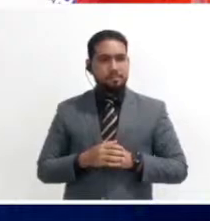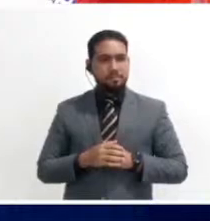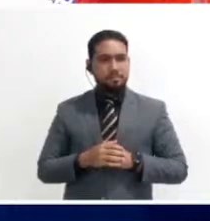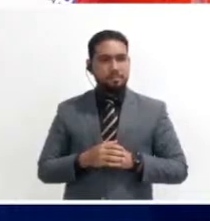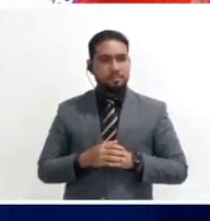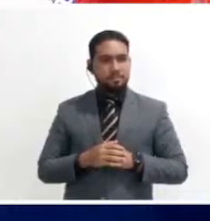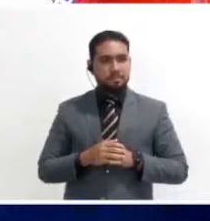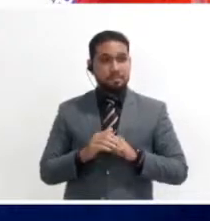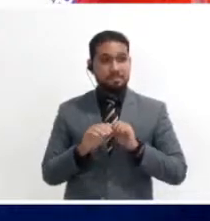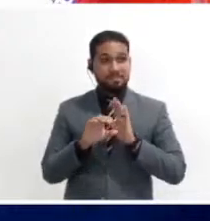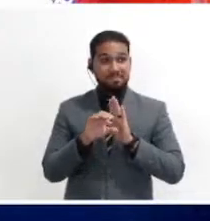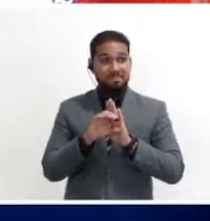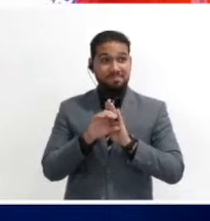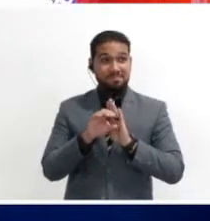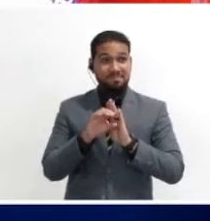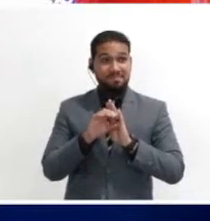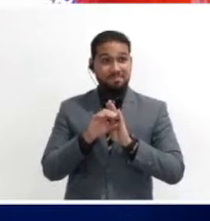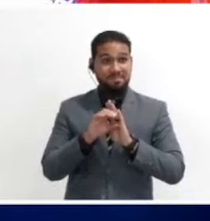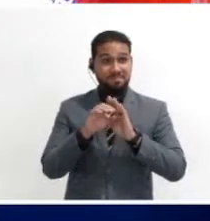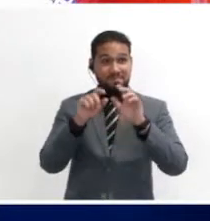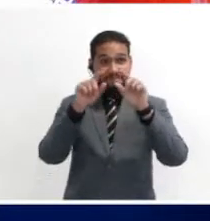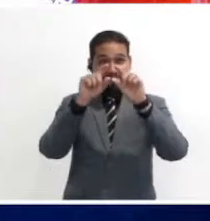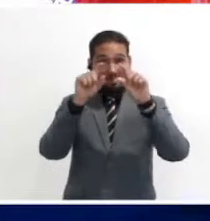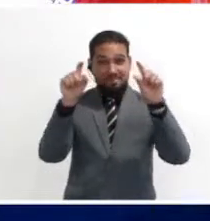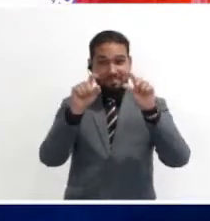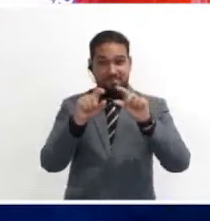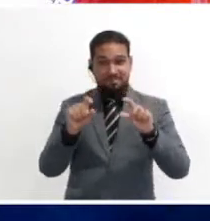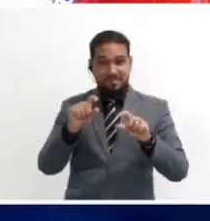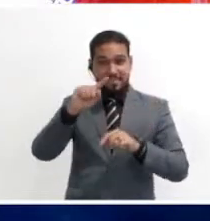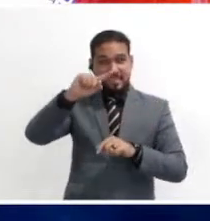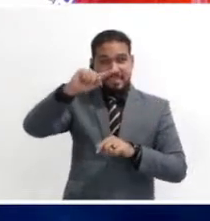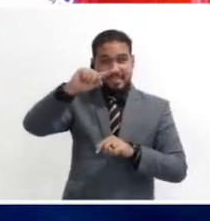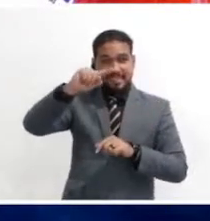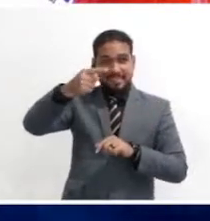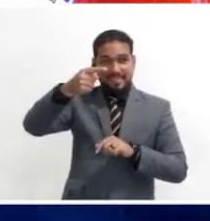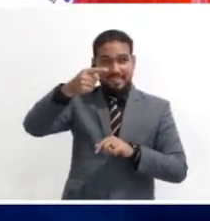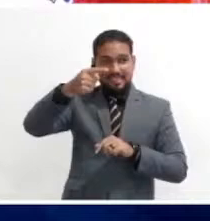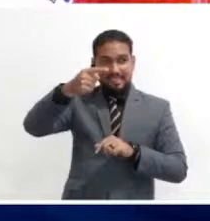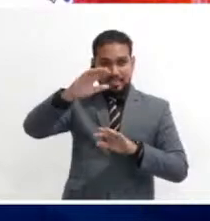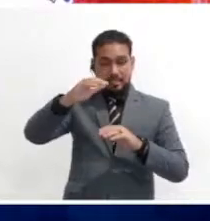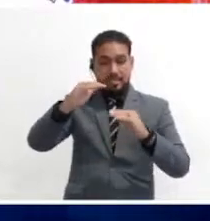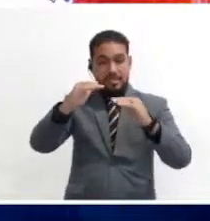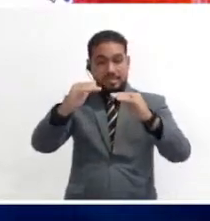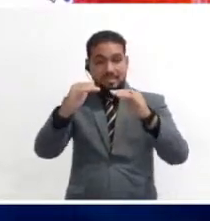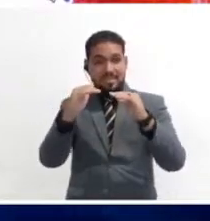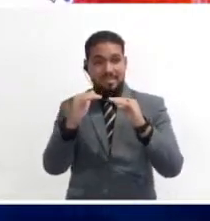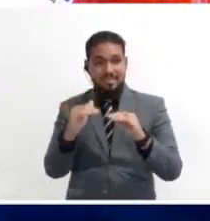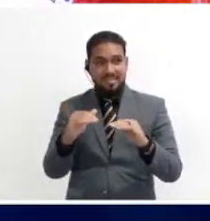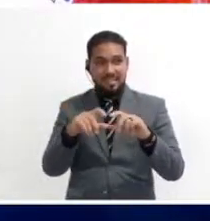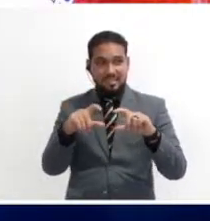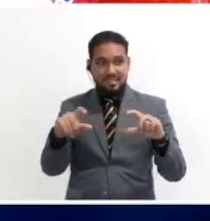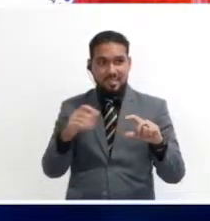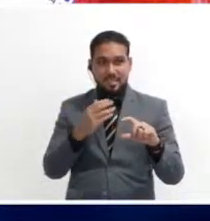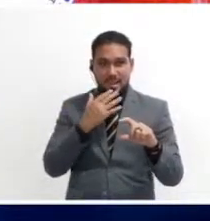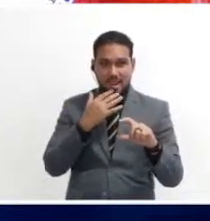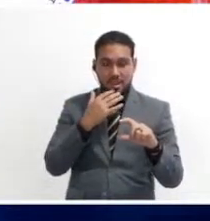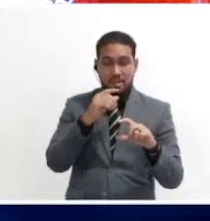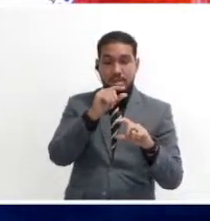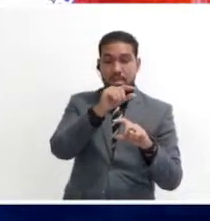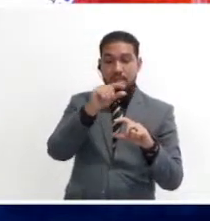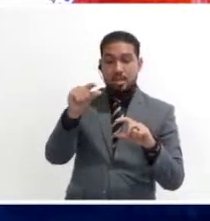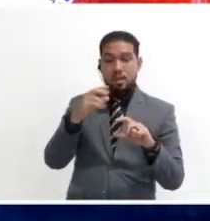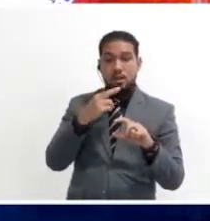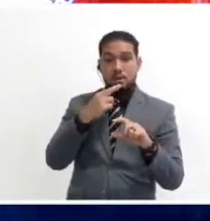You can see here, this is a normal route in the package substrate, and then the red is showing,